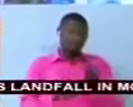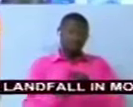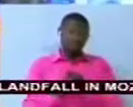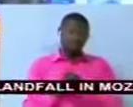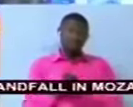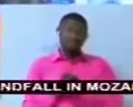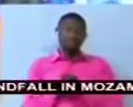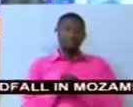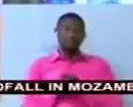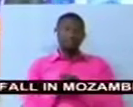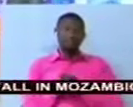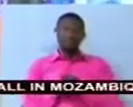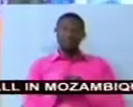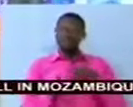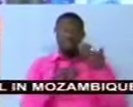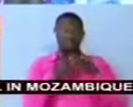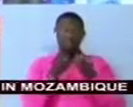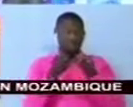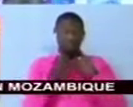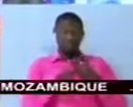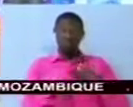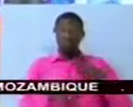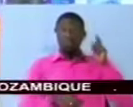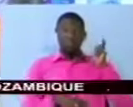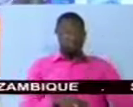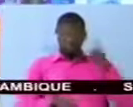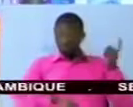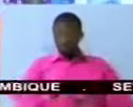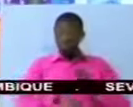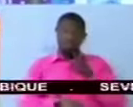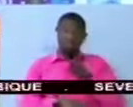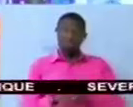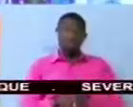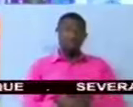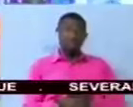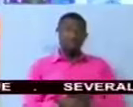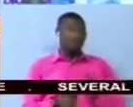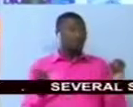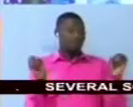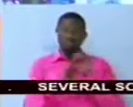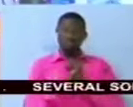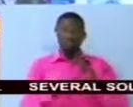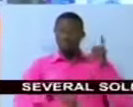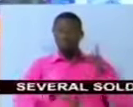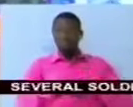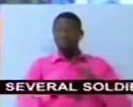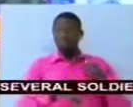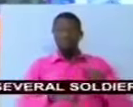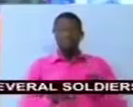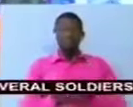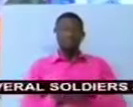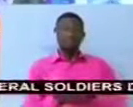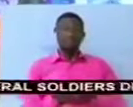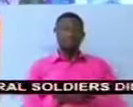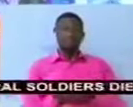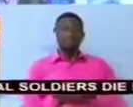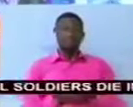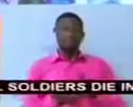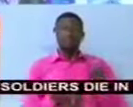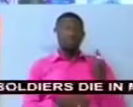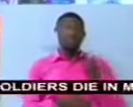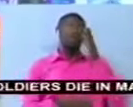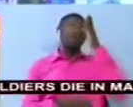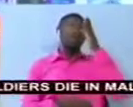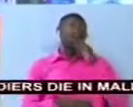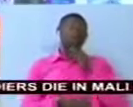dañ la wara dur. They didn't tell me go back, we have to beat you. Te ken doruma. And nobody beat me. Wa yalla moma mujal du ñom de. But it's only God